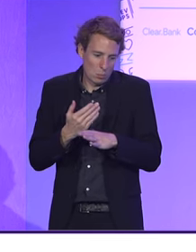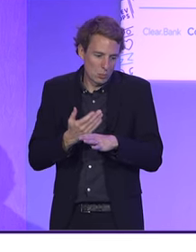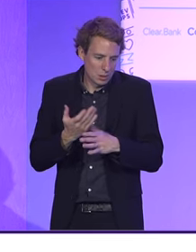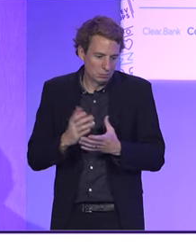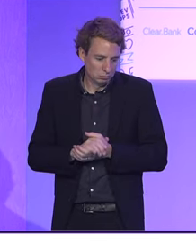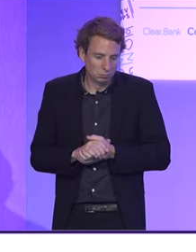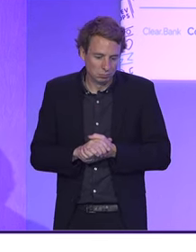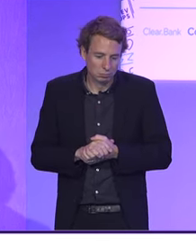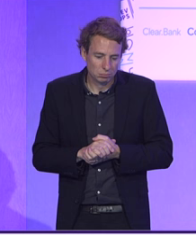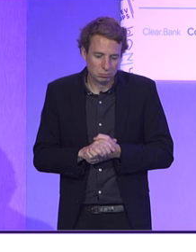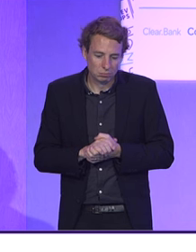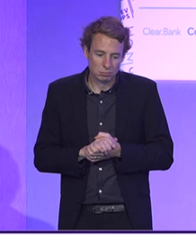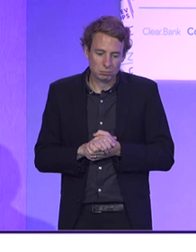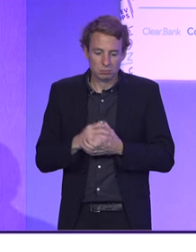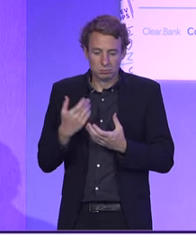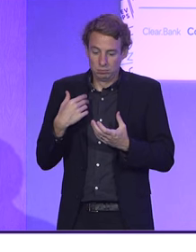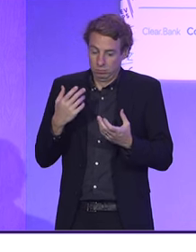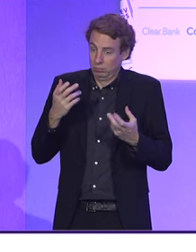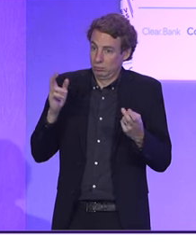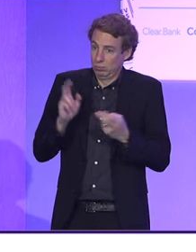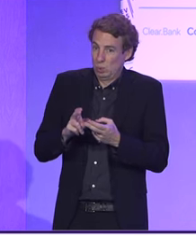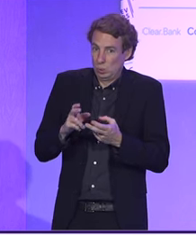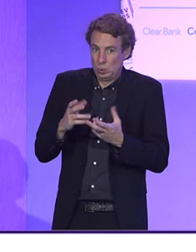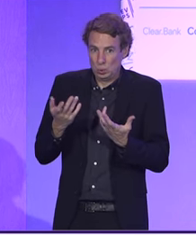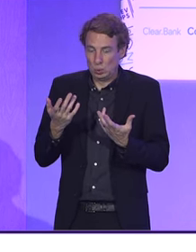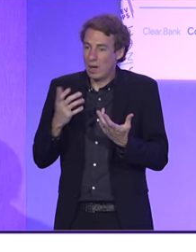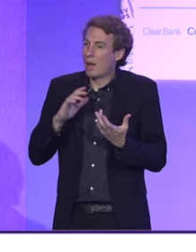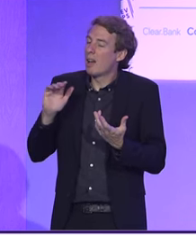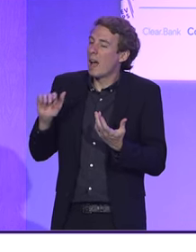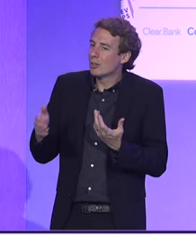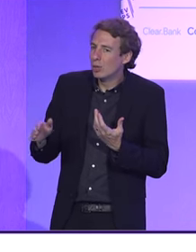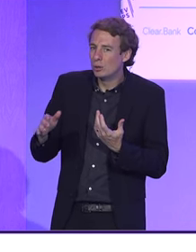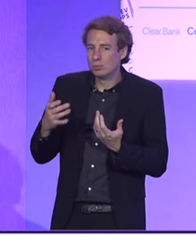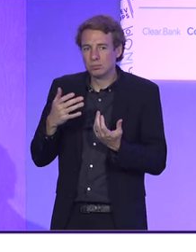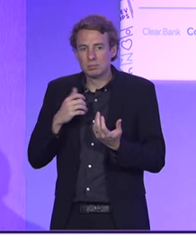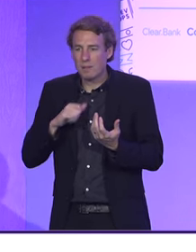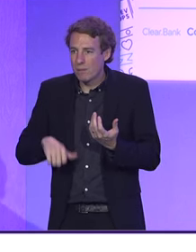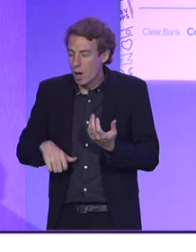the agriculture, of the farmers, if you ask them how much money